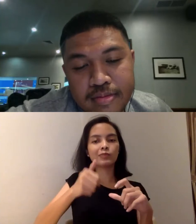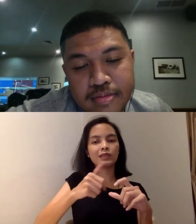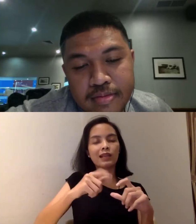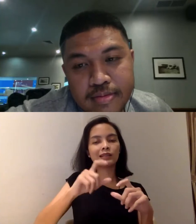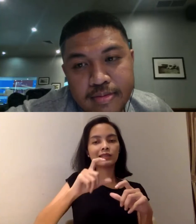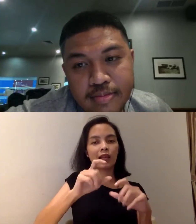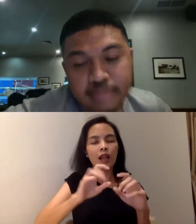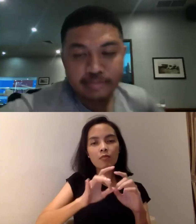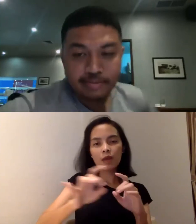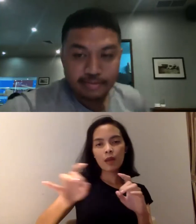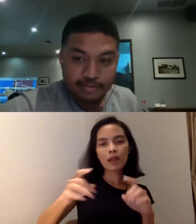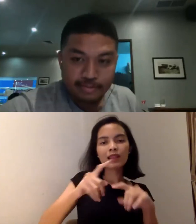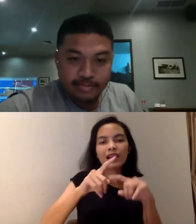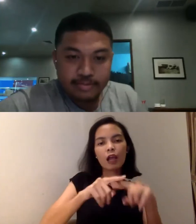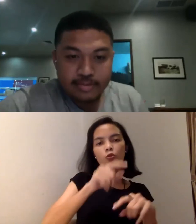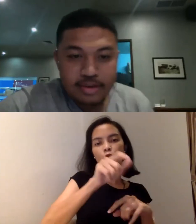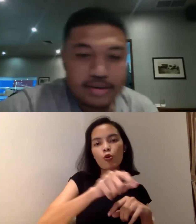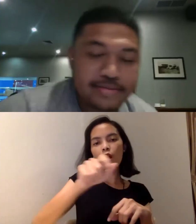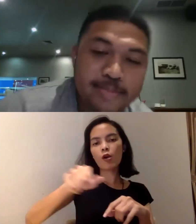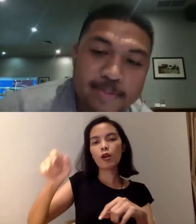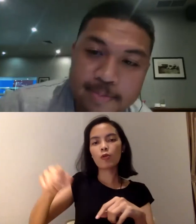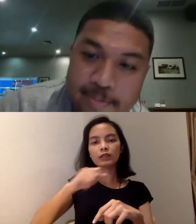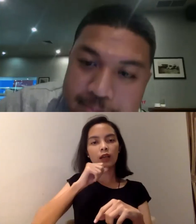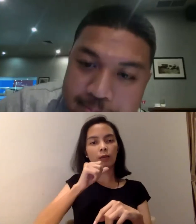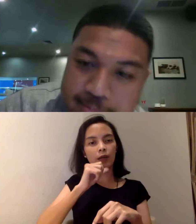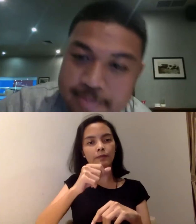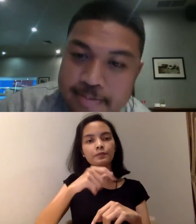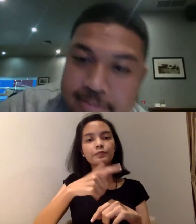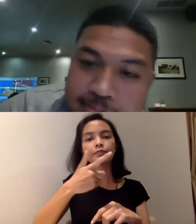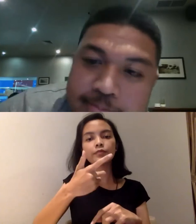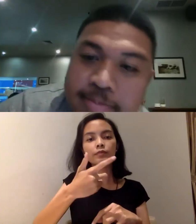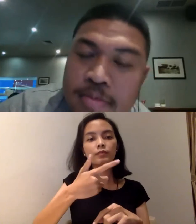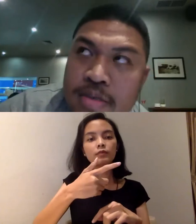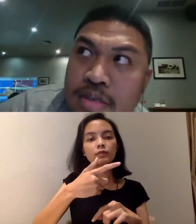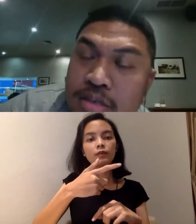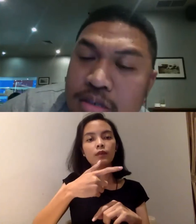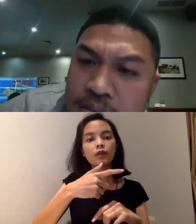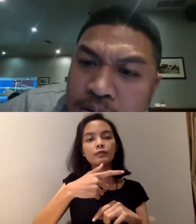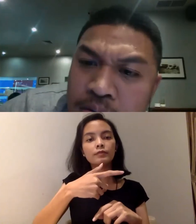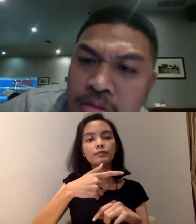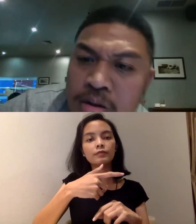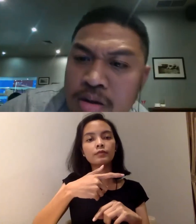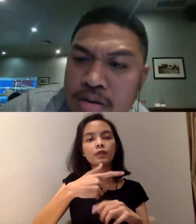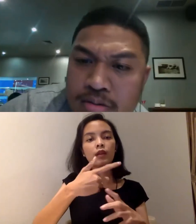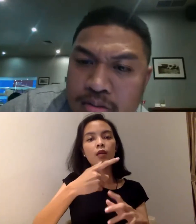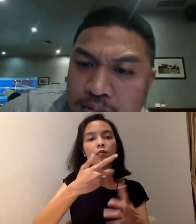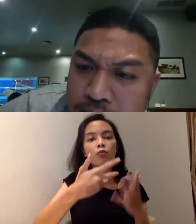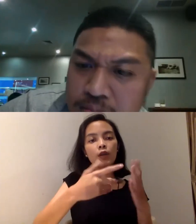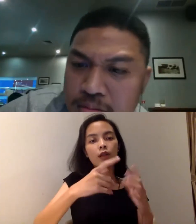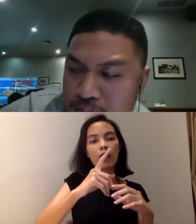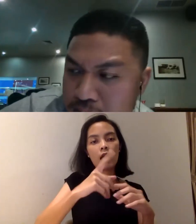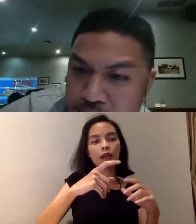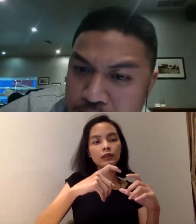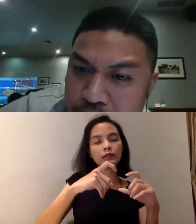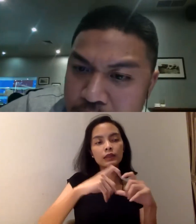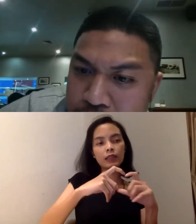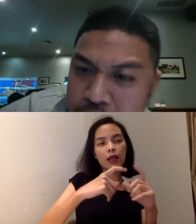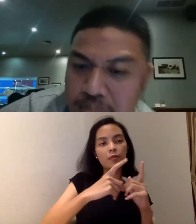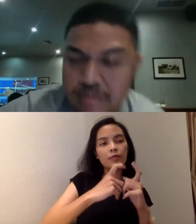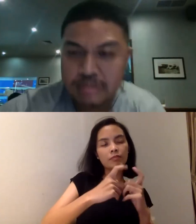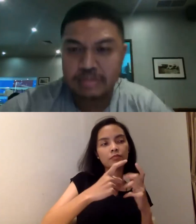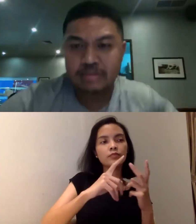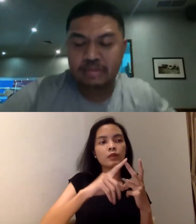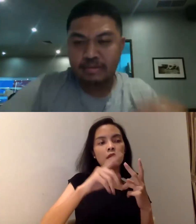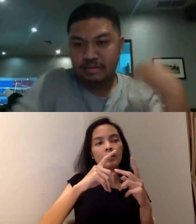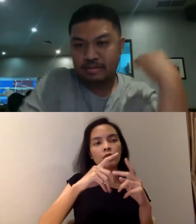each people, each individuals. For certain individuals, it could mean loving your partner, your spouse. For